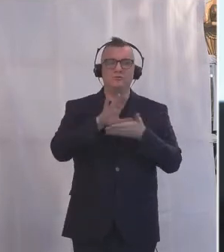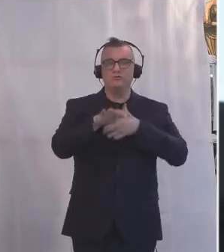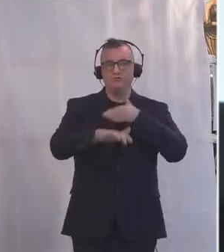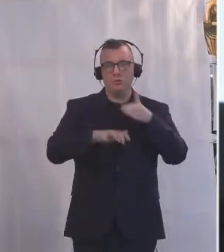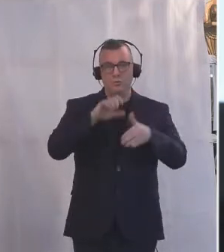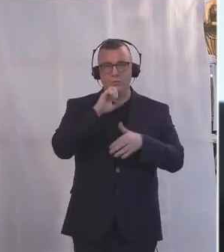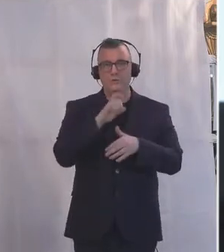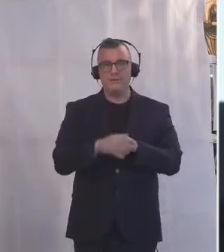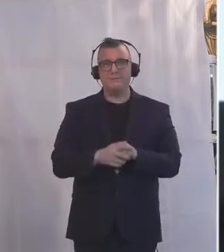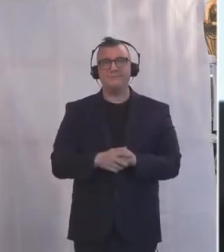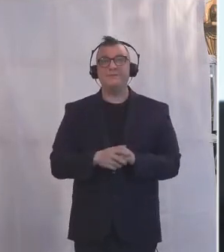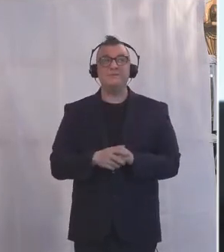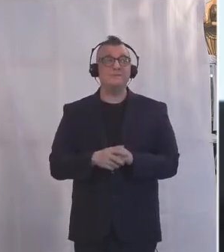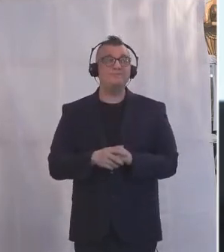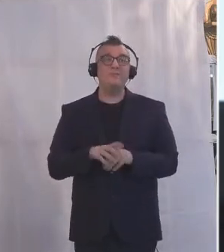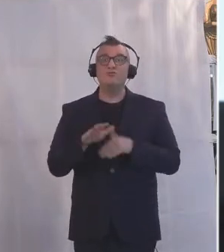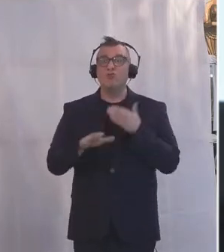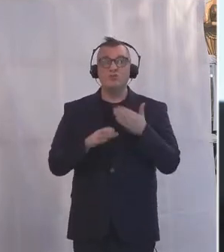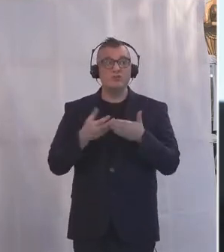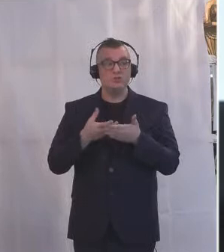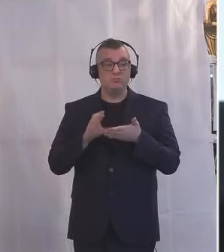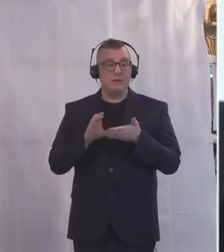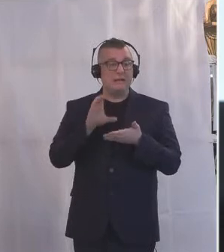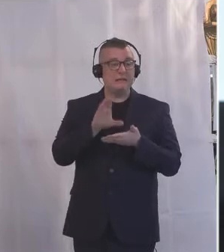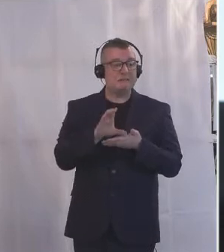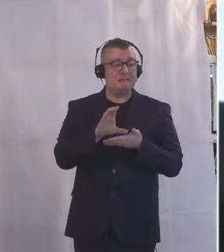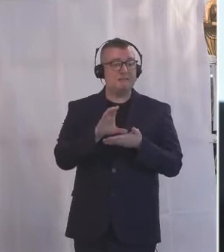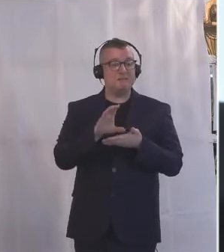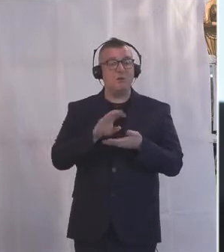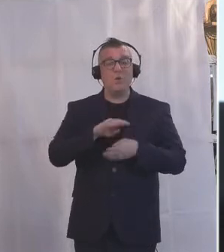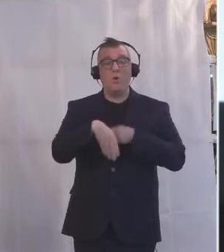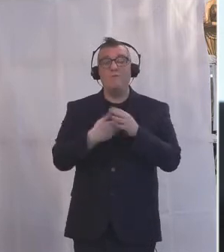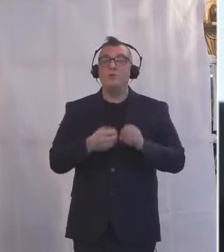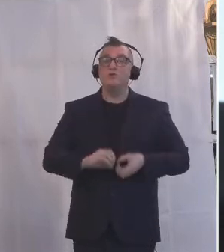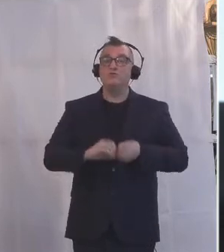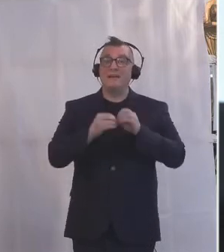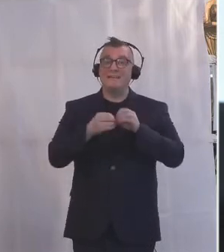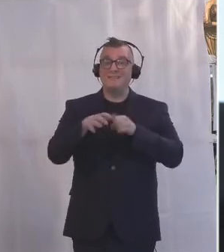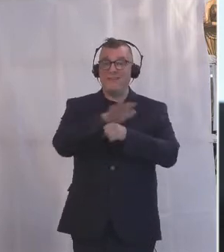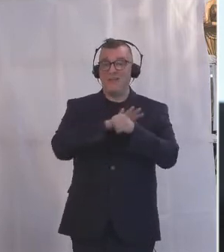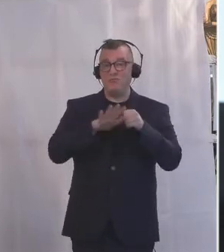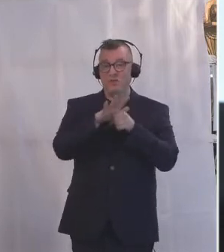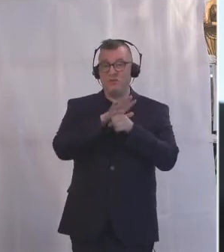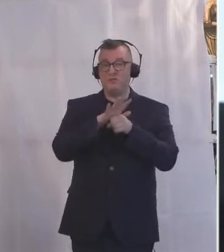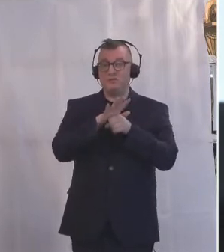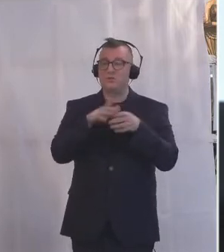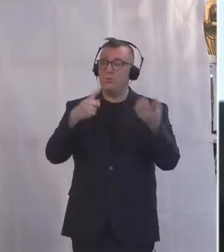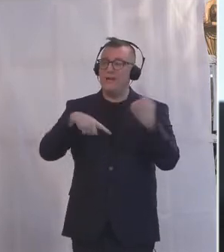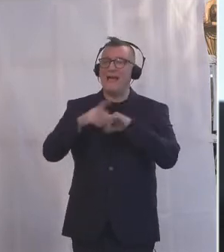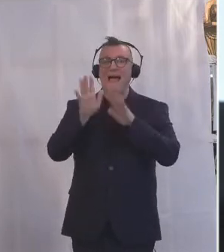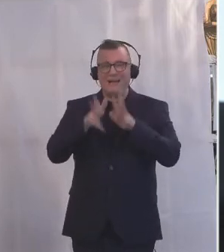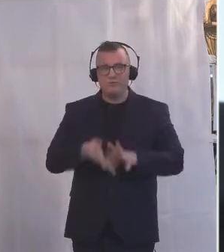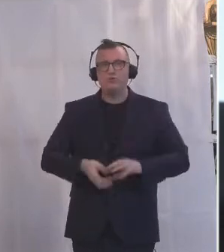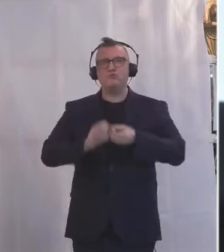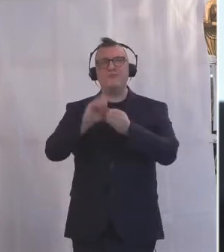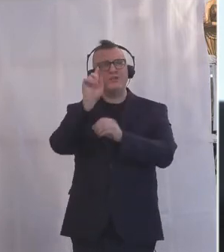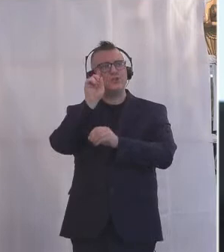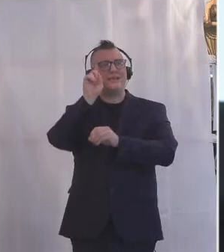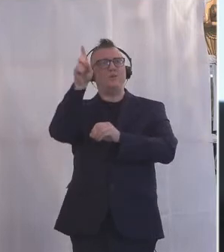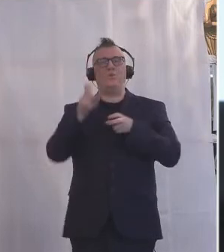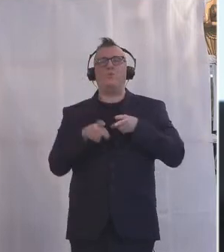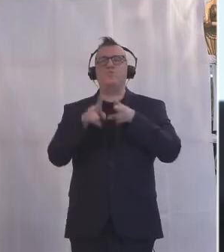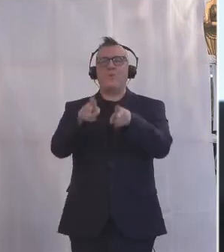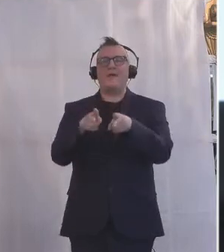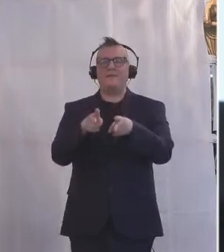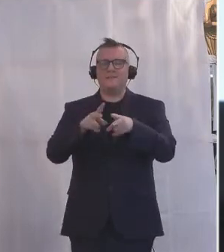struggle to get grant funding for creative industries, and so we need to innovate in that area in